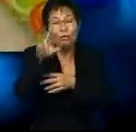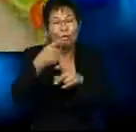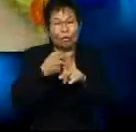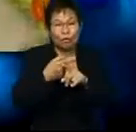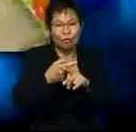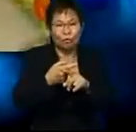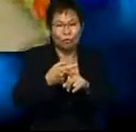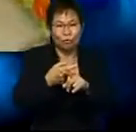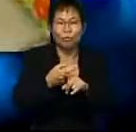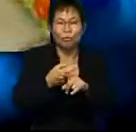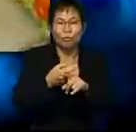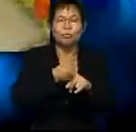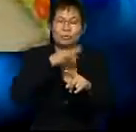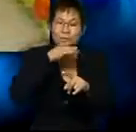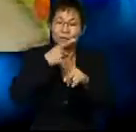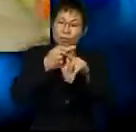before using it.